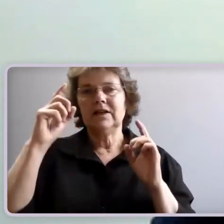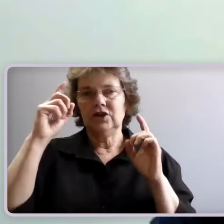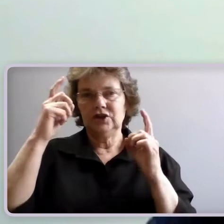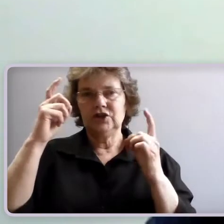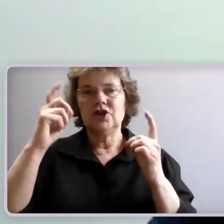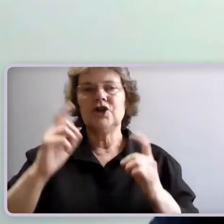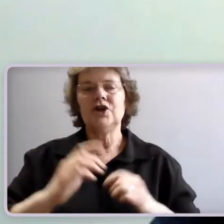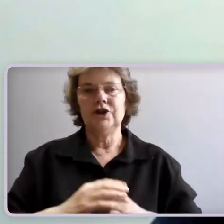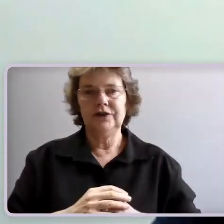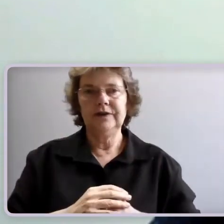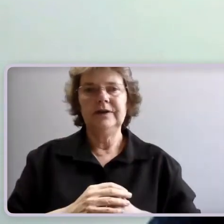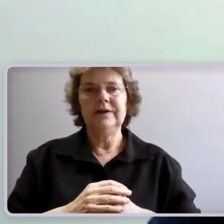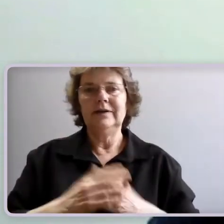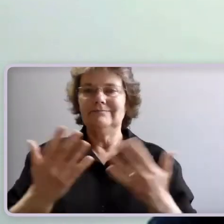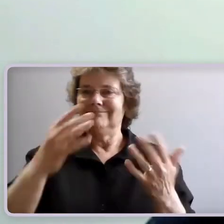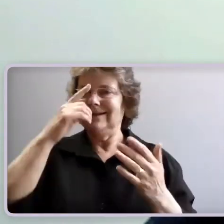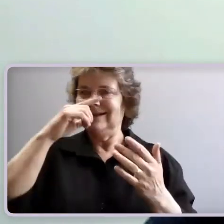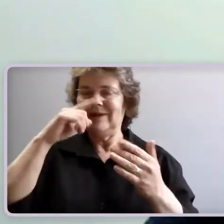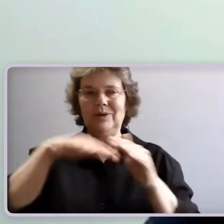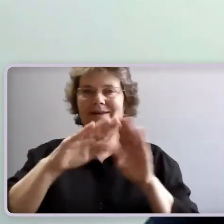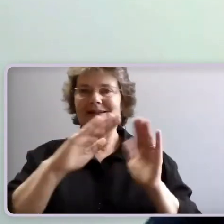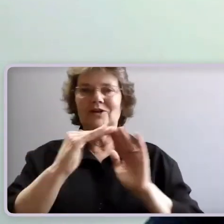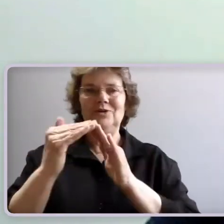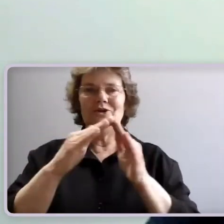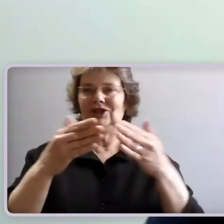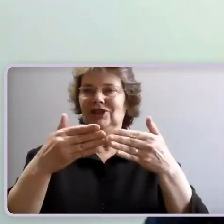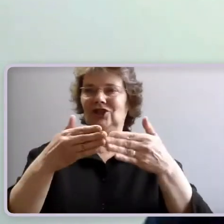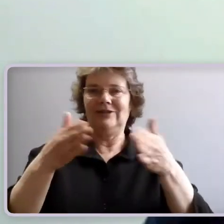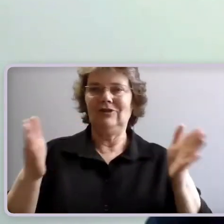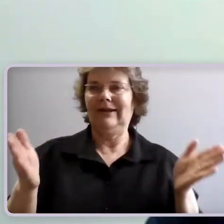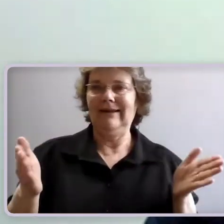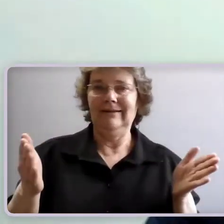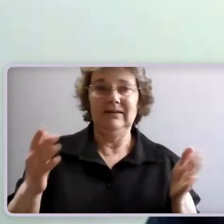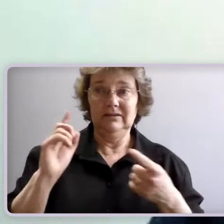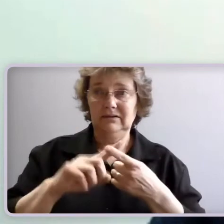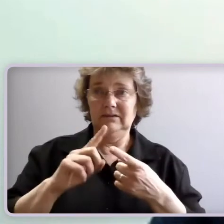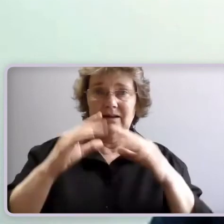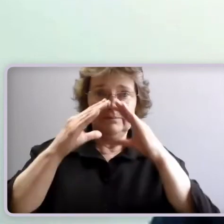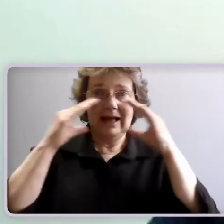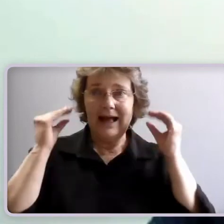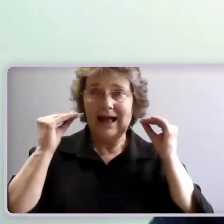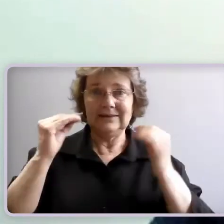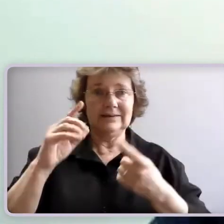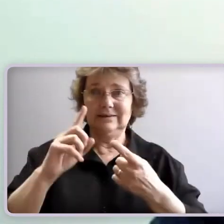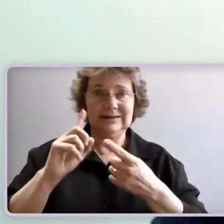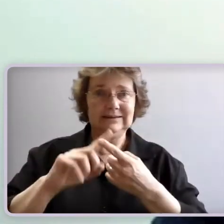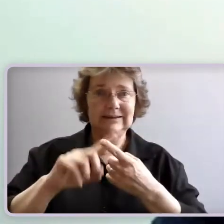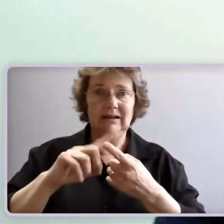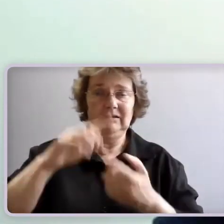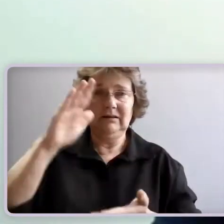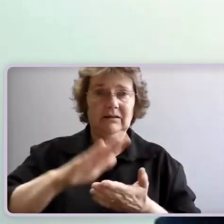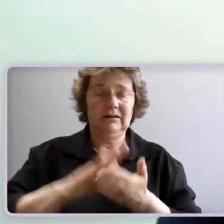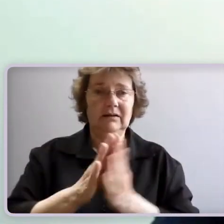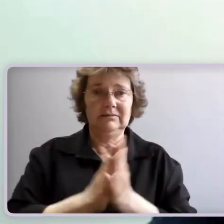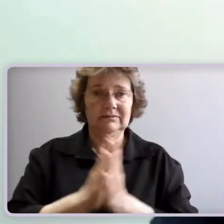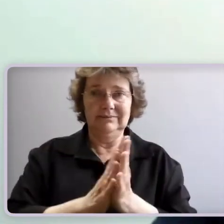in the community wearing masks and sanitising their hands. It's not happening